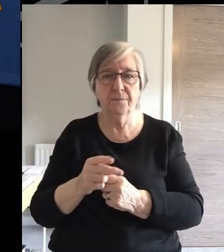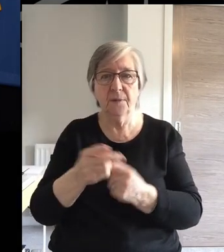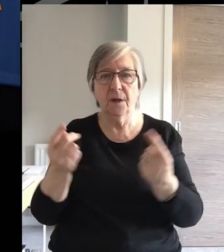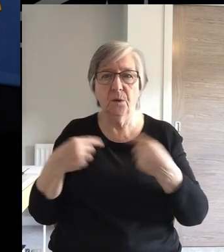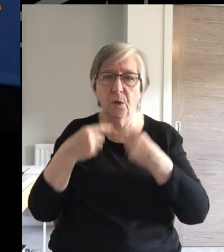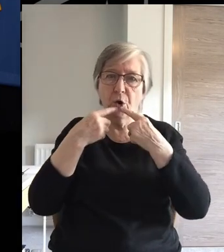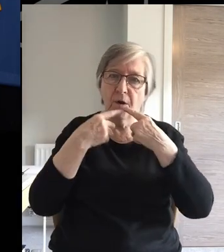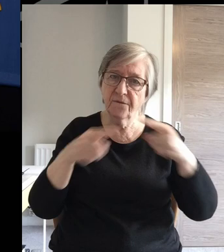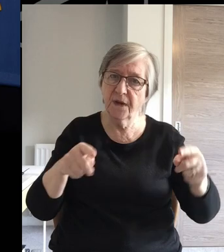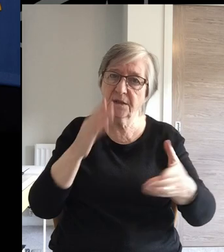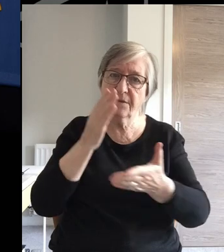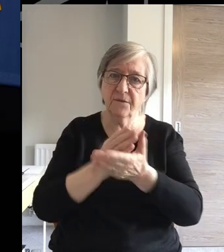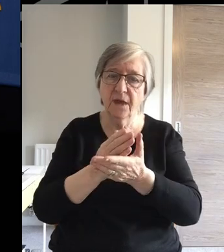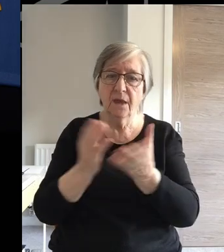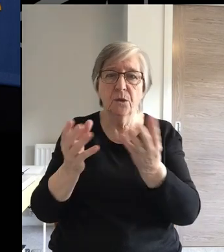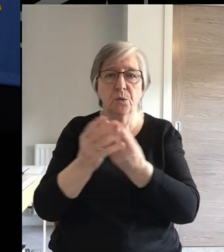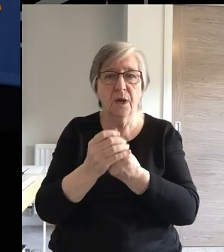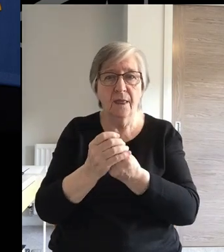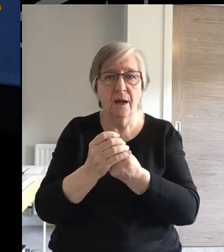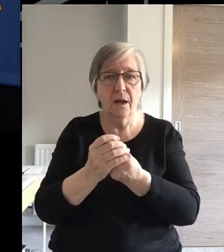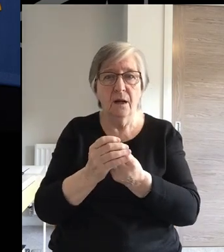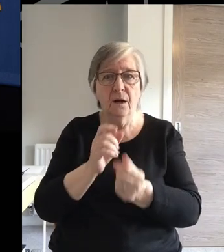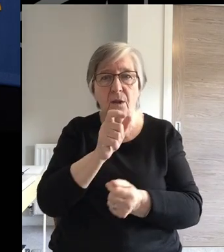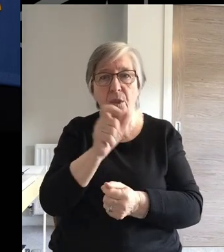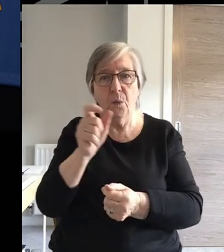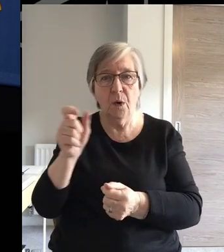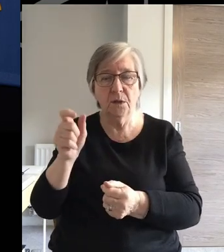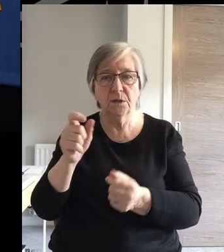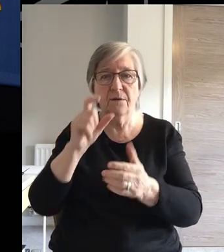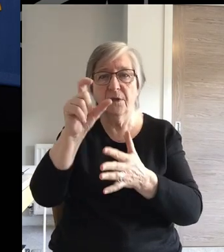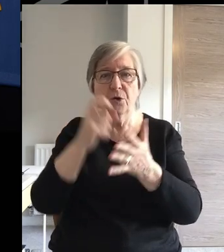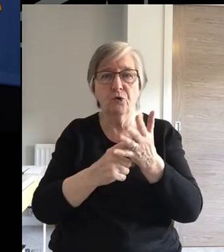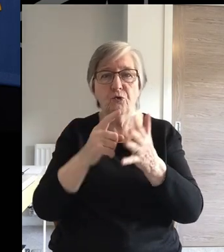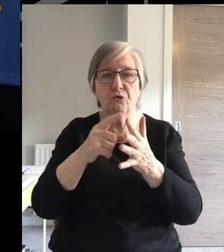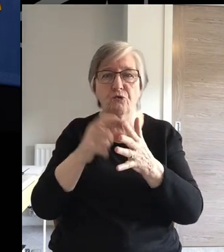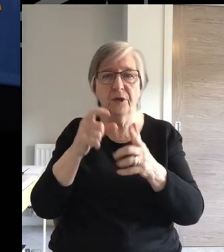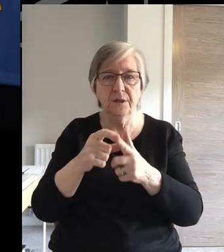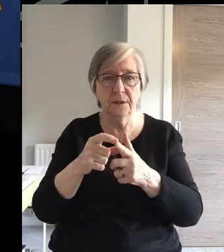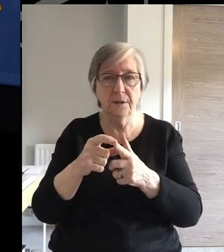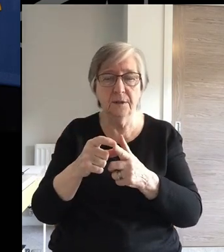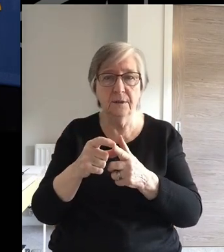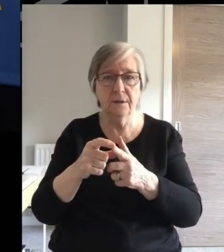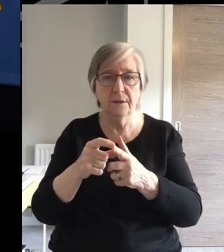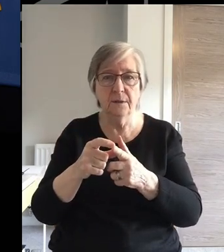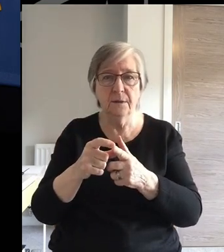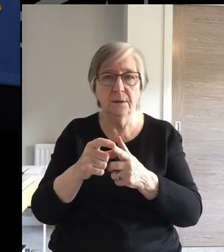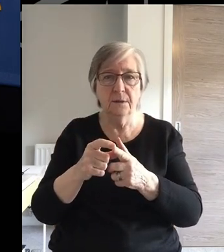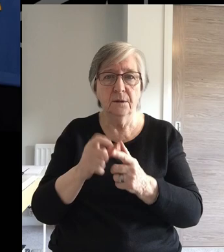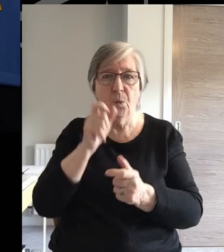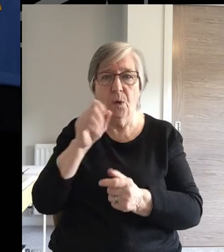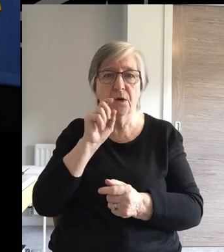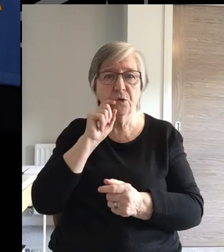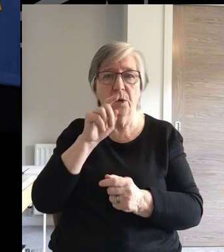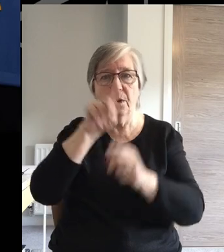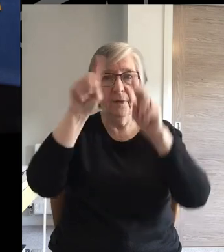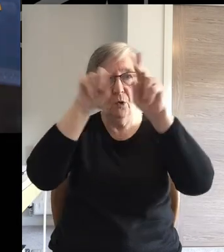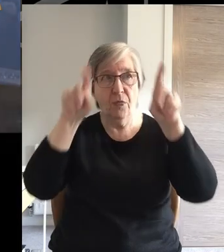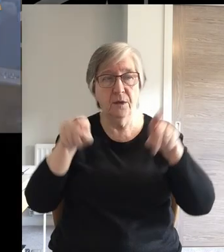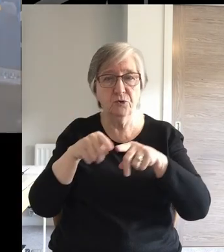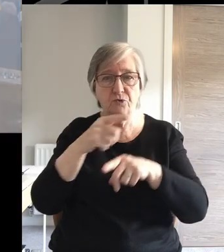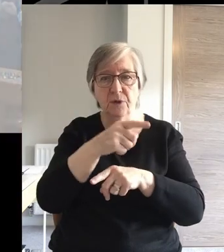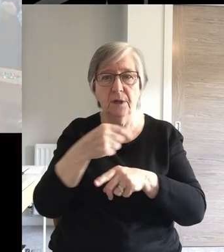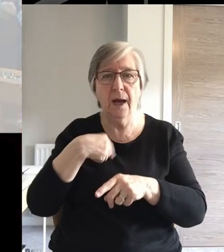And we'll confess our faith together in the words of the Apostles' Creed. The words for the Creed will appear on the